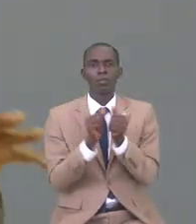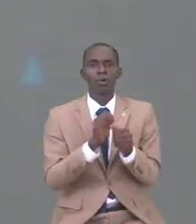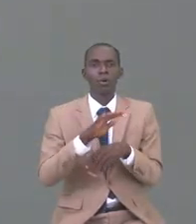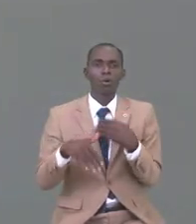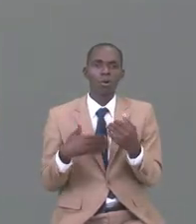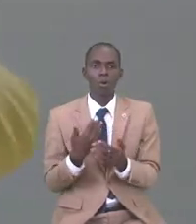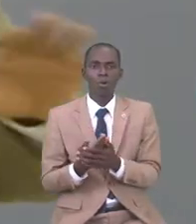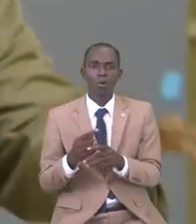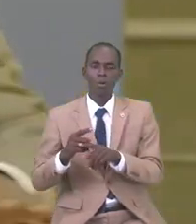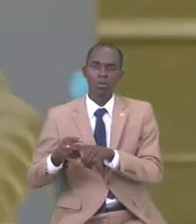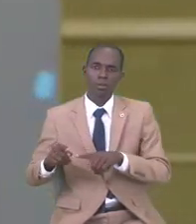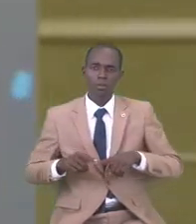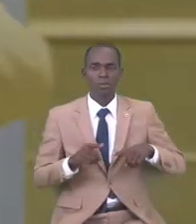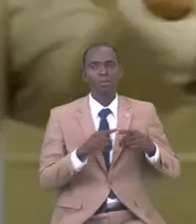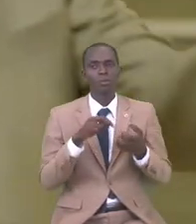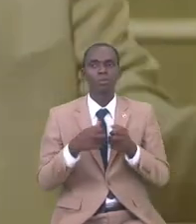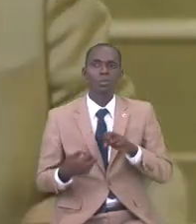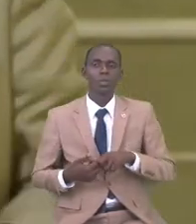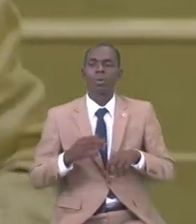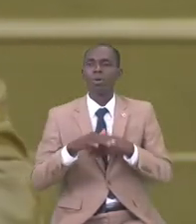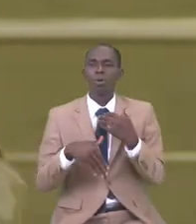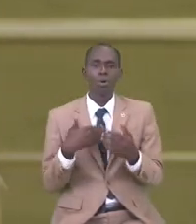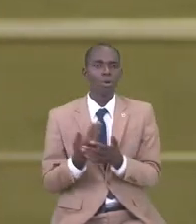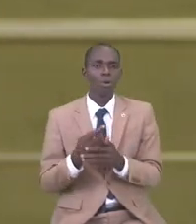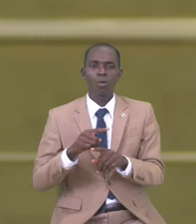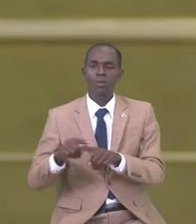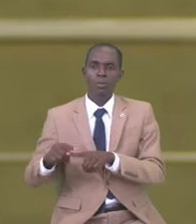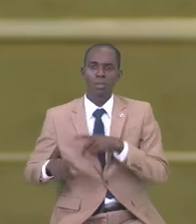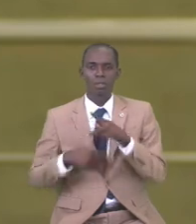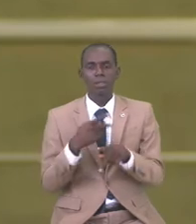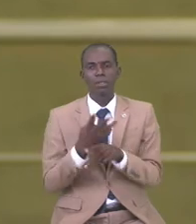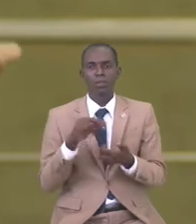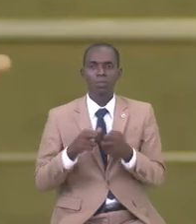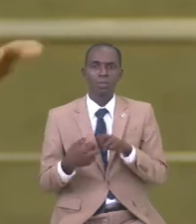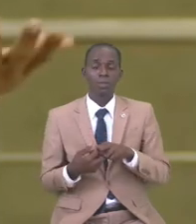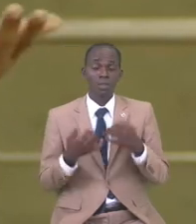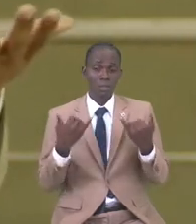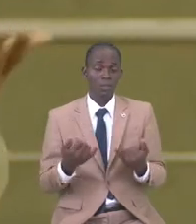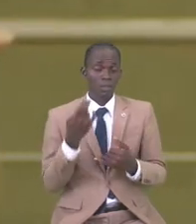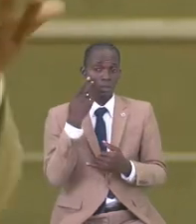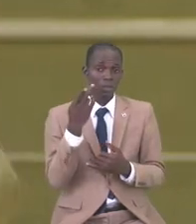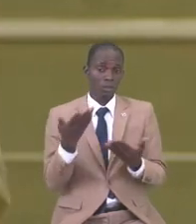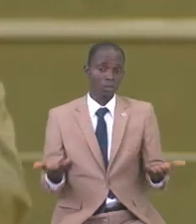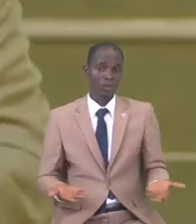all adversity, all kinds of adversity. Look around you and think about what goes